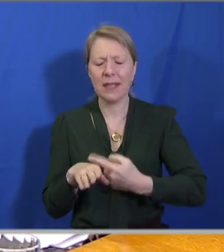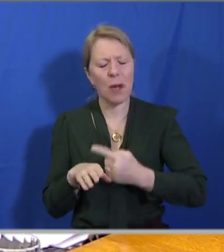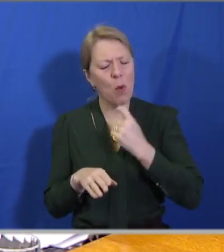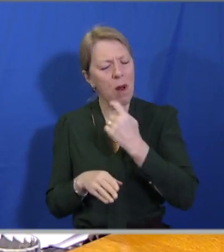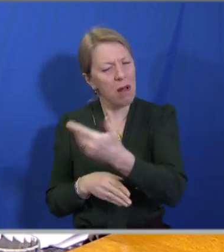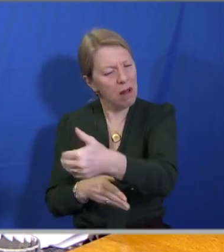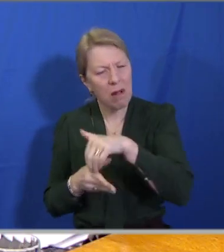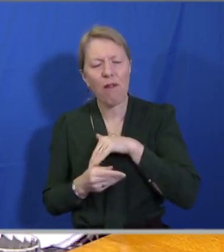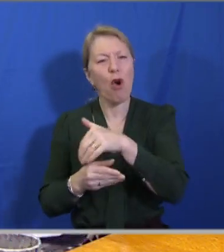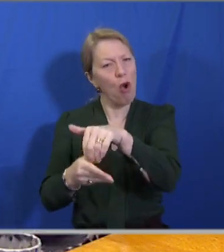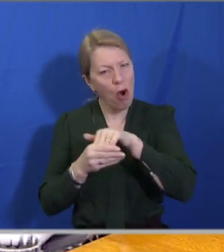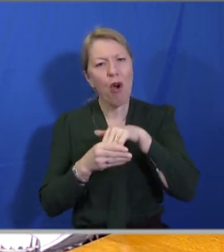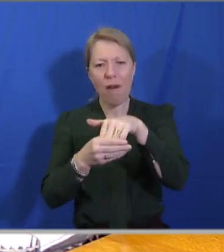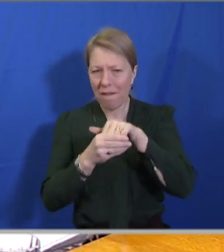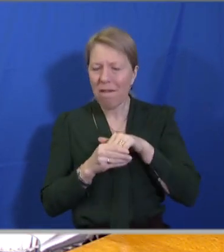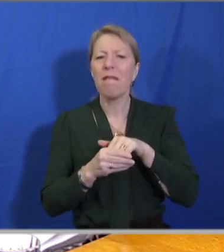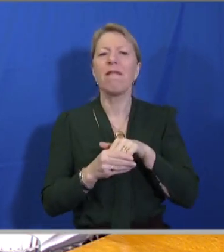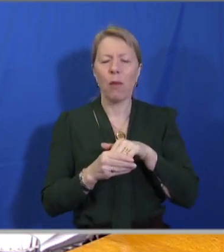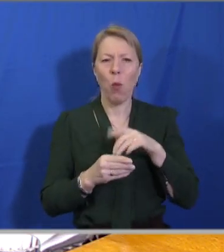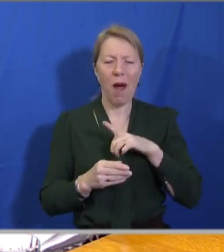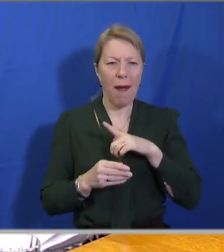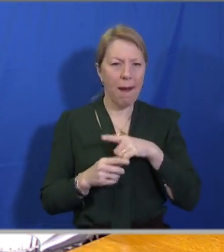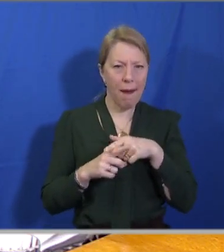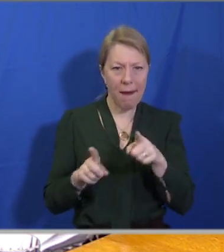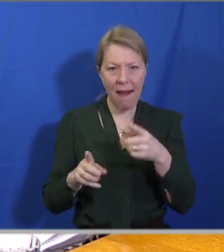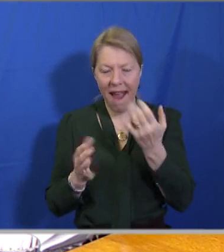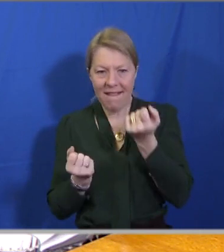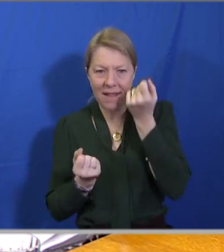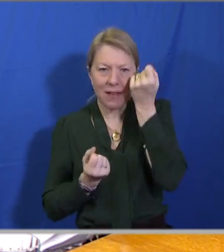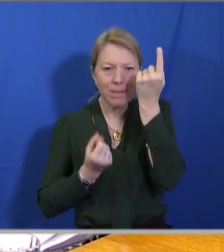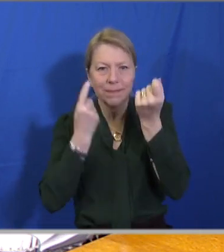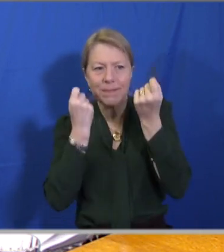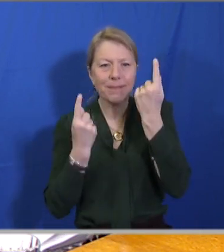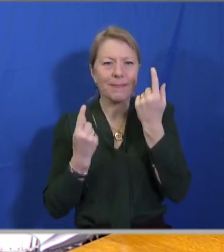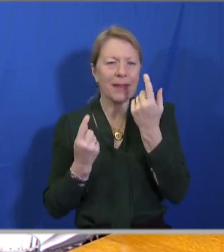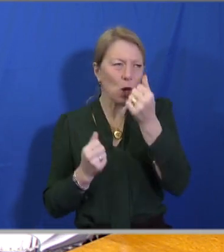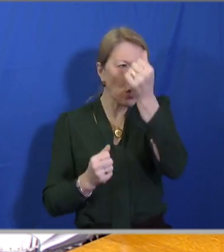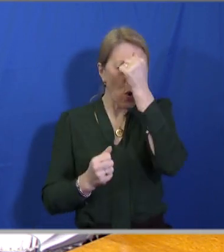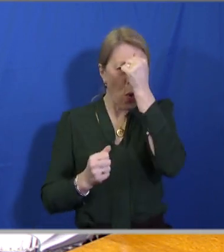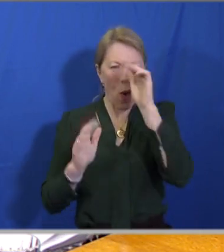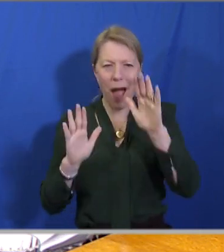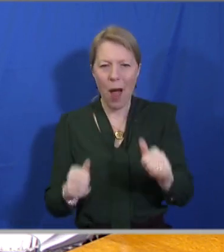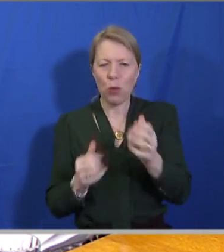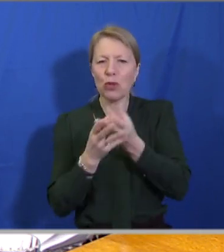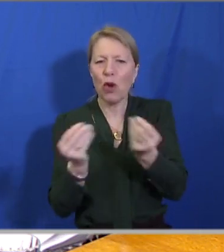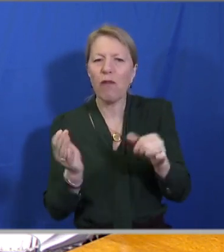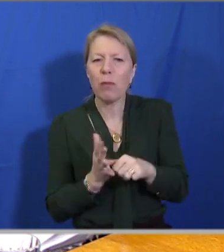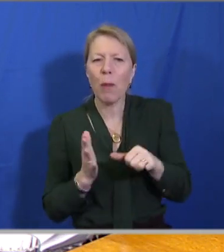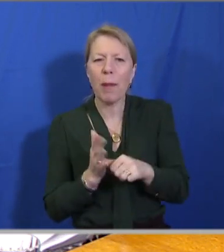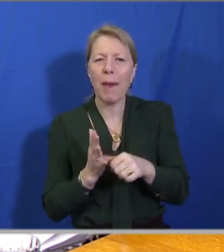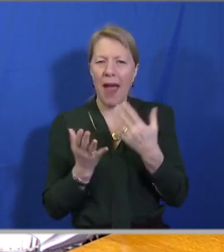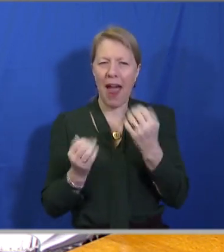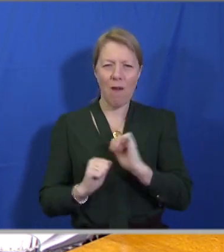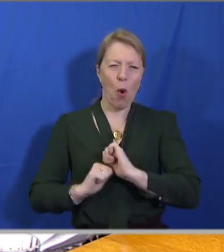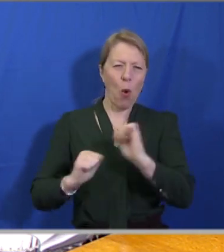to people who have solutions, have knowledge of their particular area and expertise, and we wanted to access